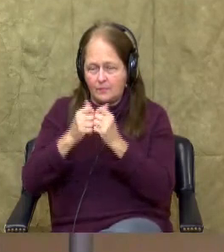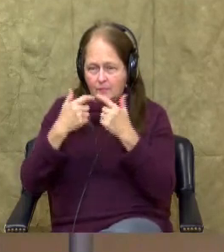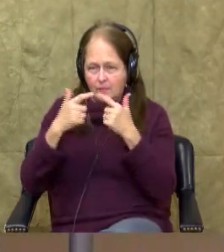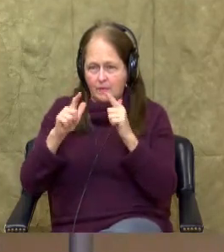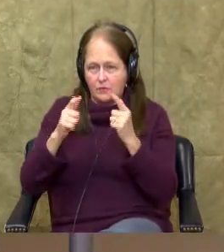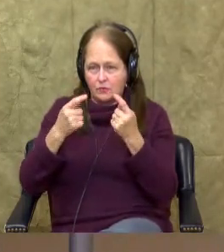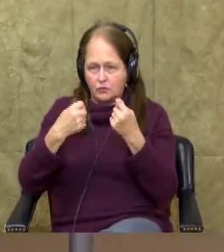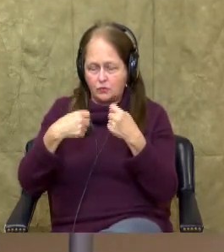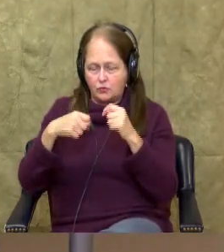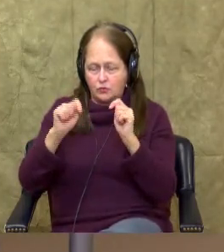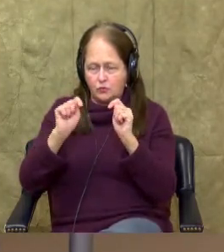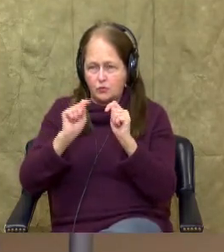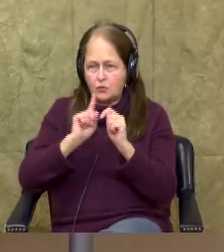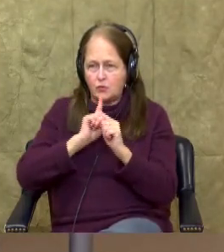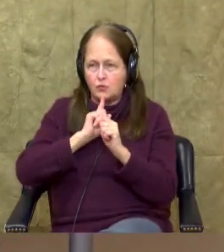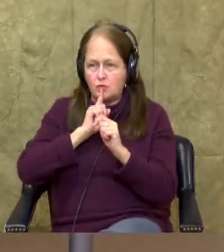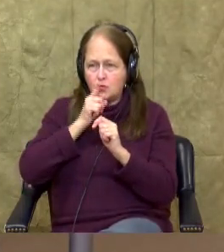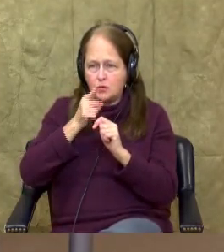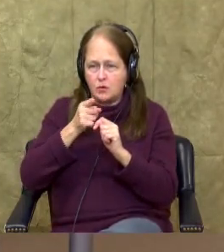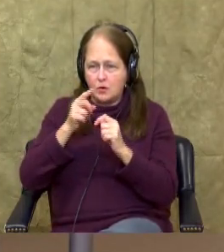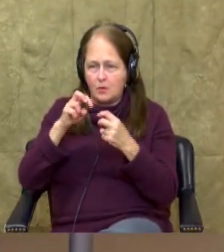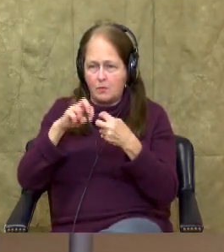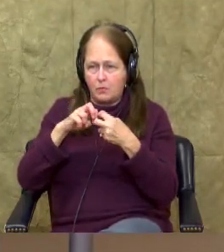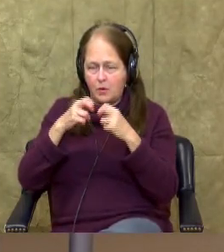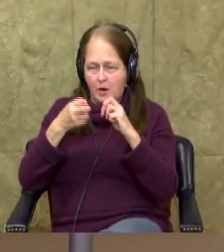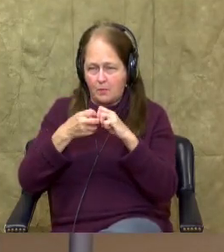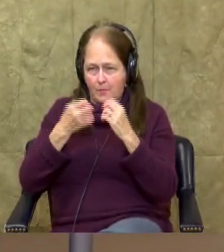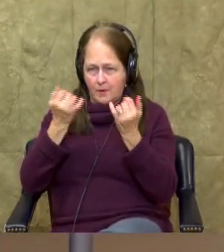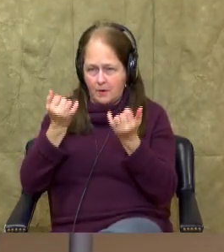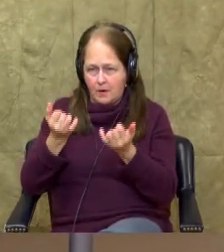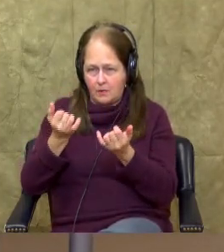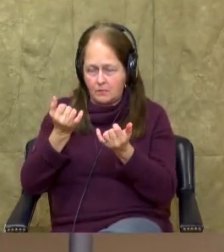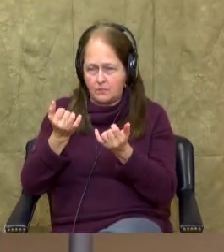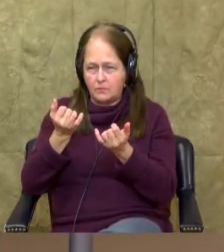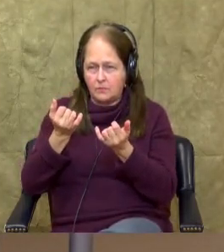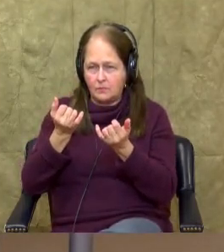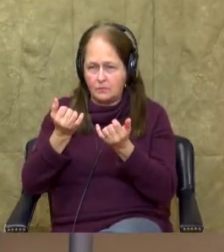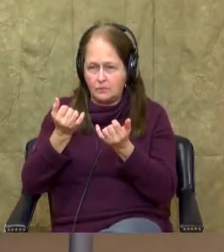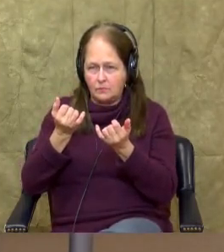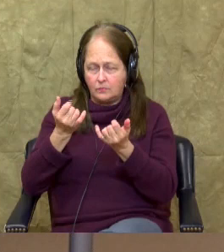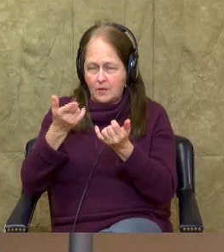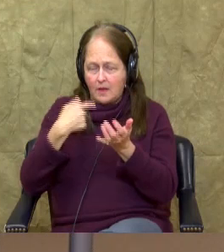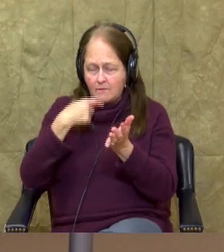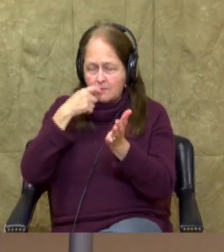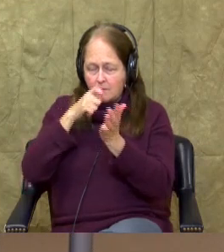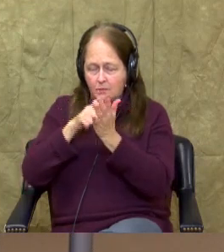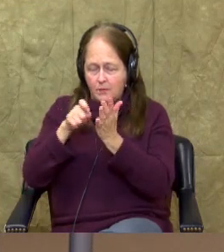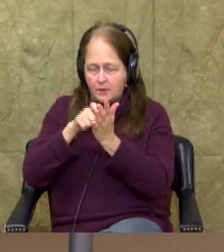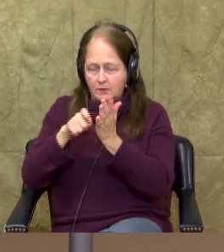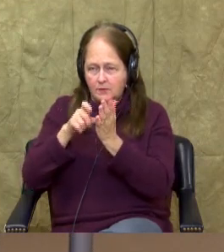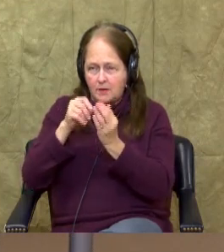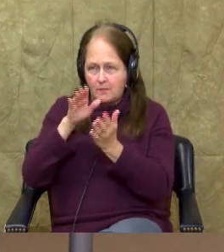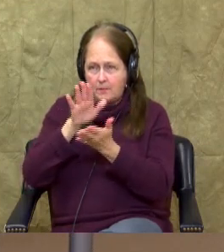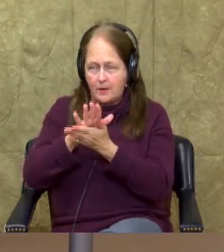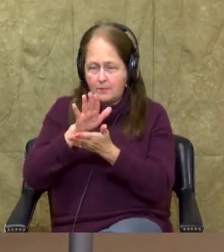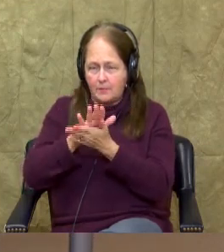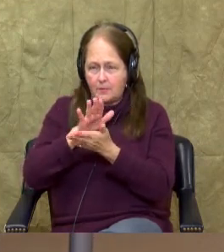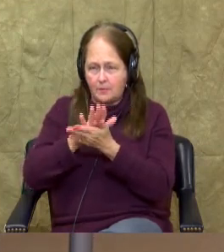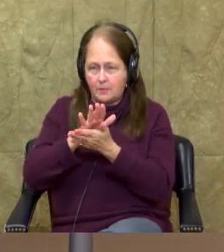Let's try this with a real problem now. If you have pencil and paper,